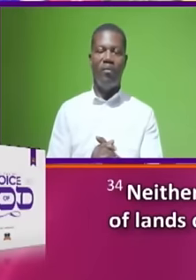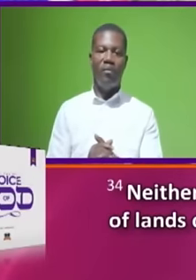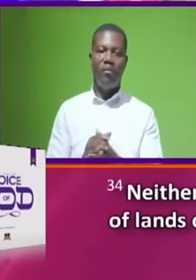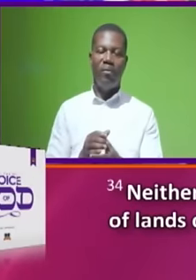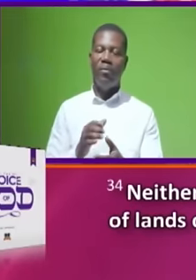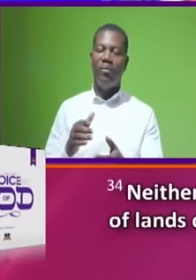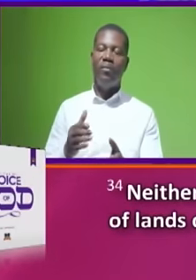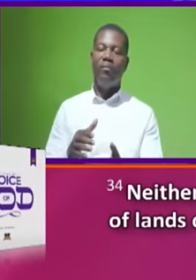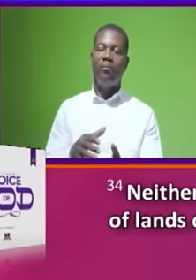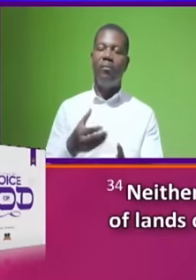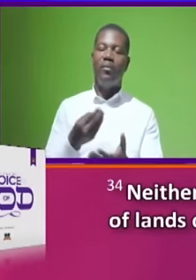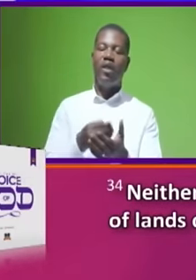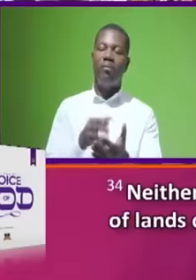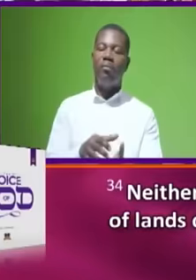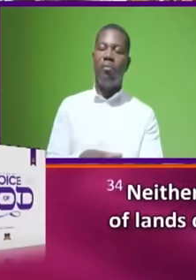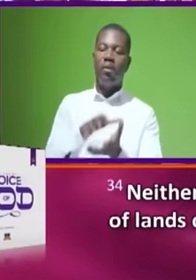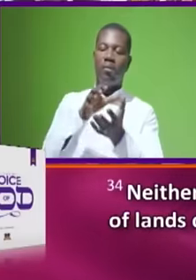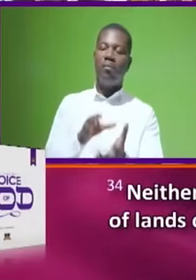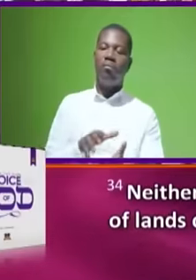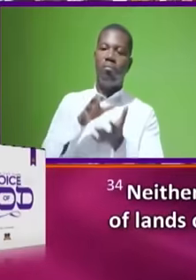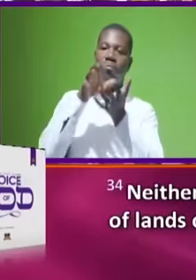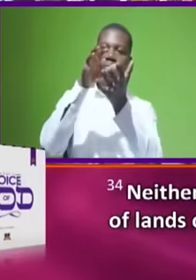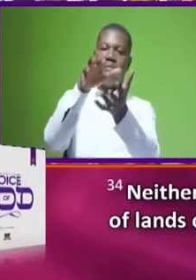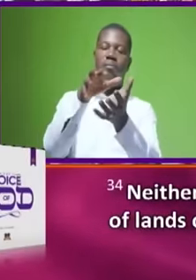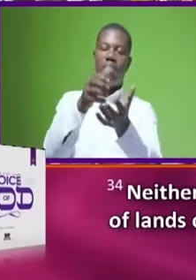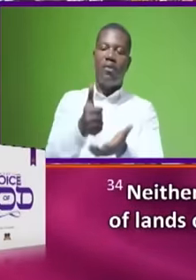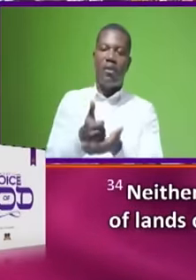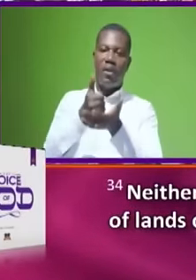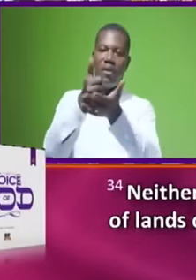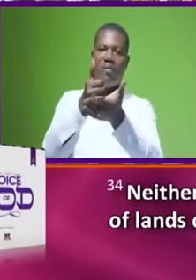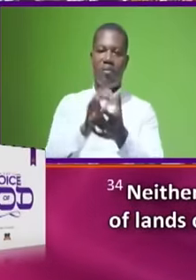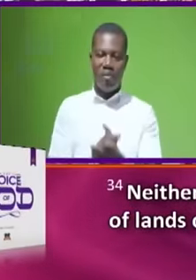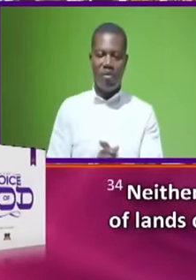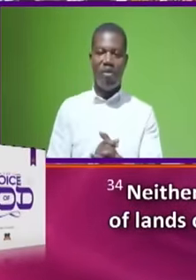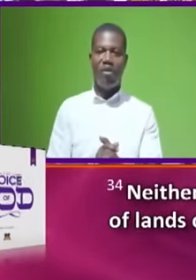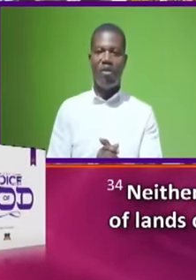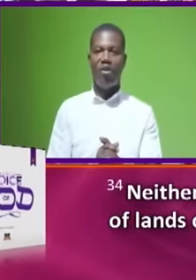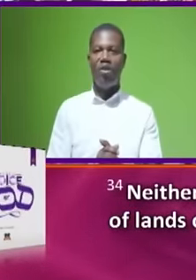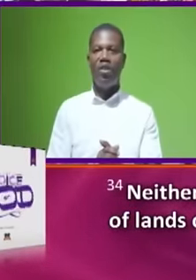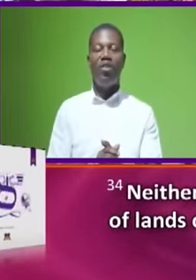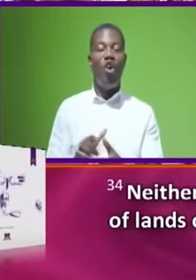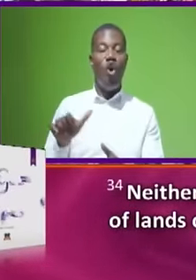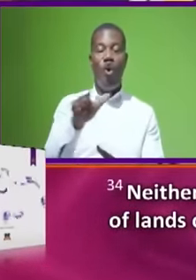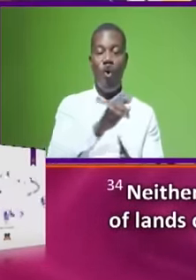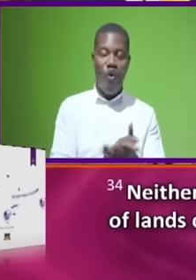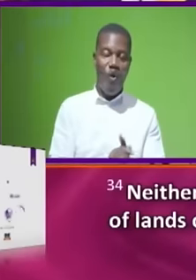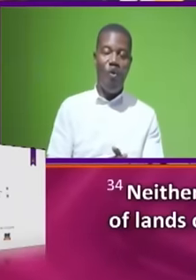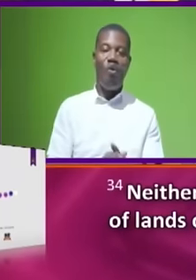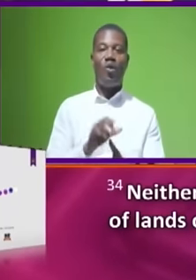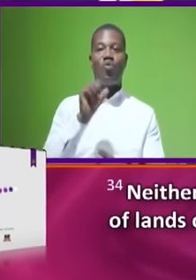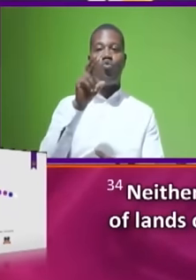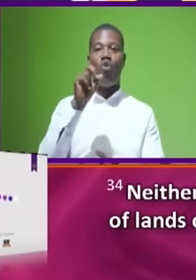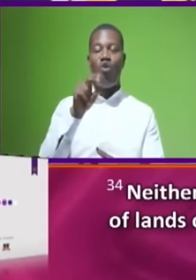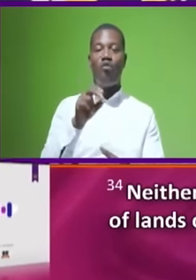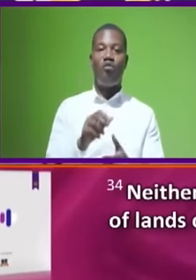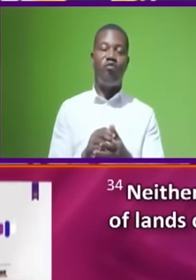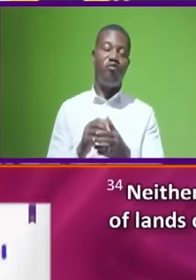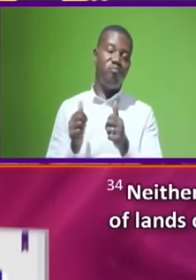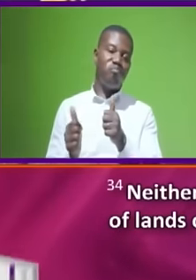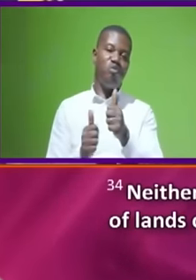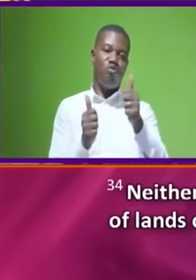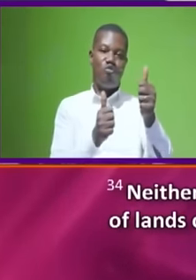money. Yes. To come and then help. Now one year, as you have for doom you. Yes. There